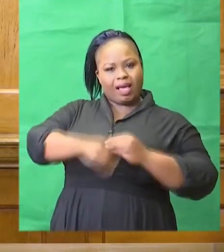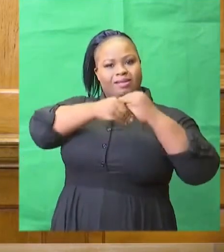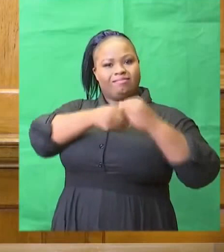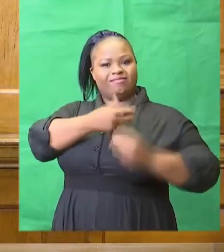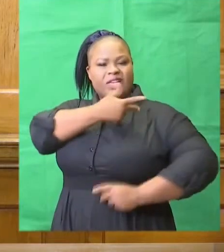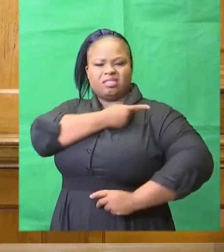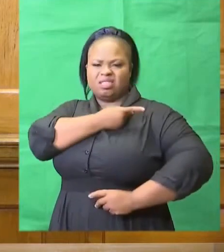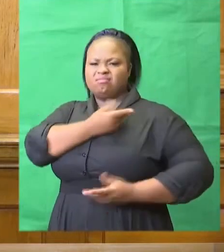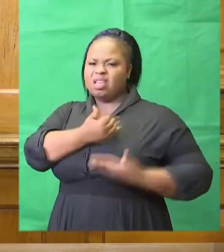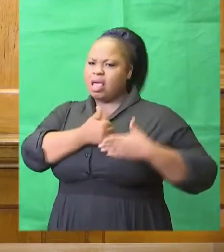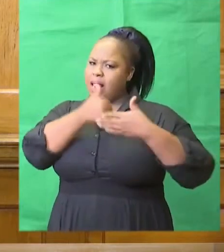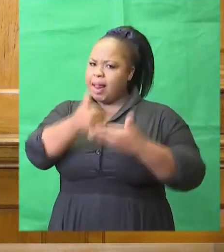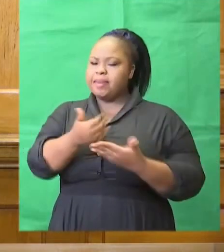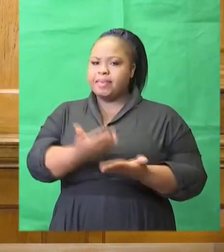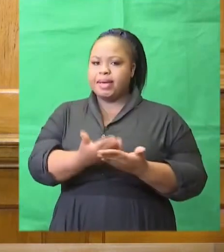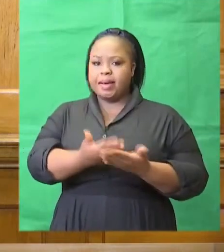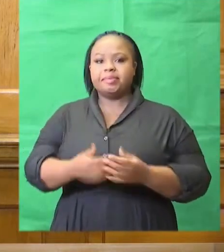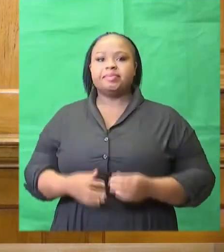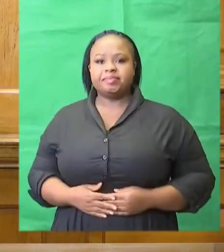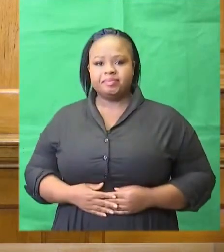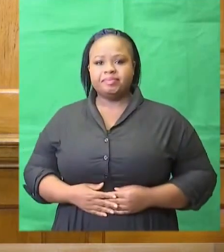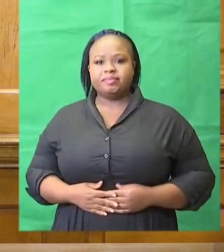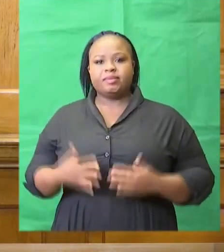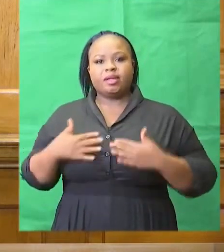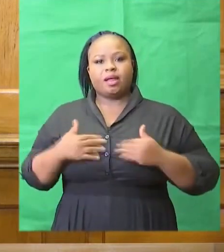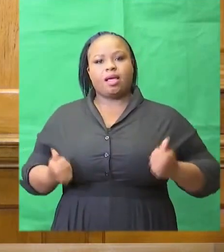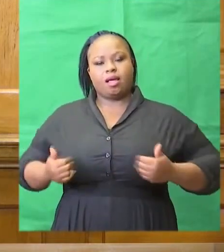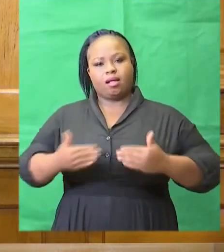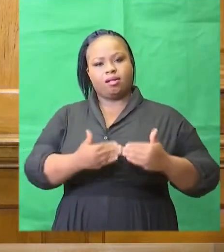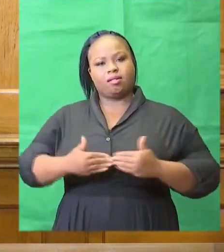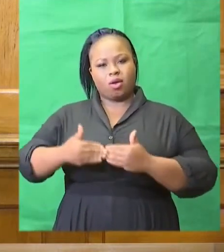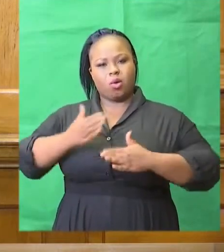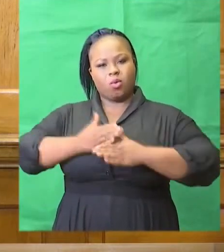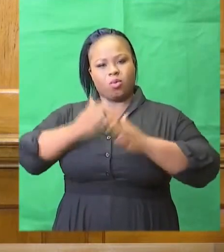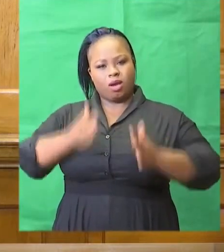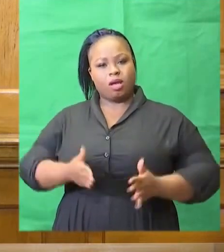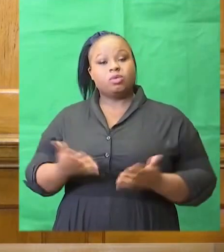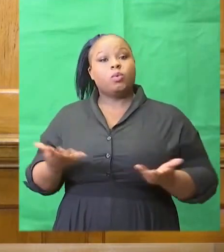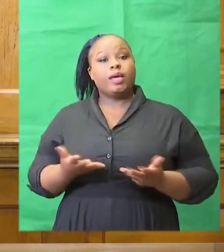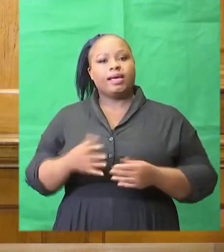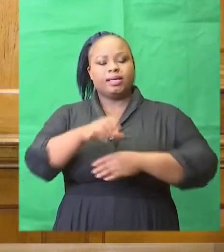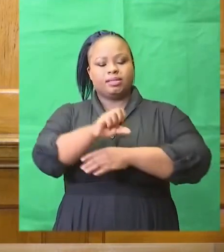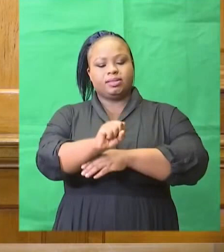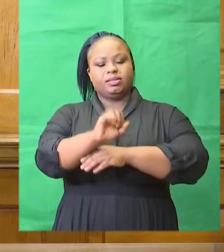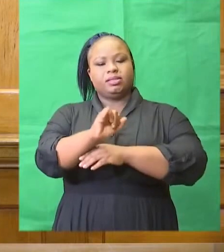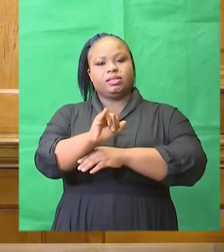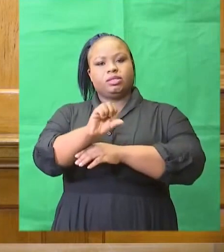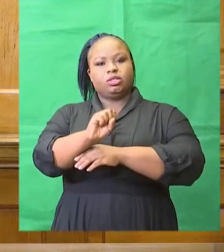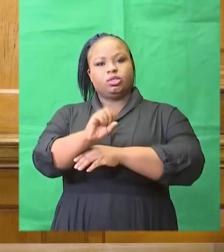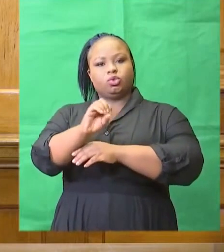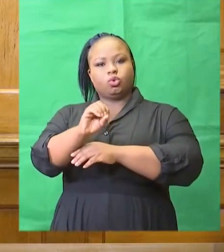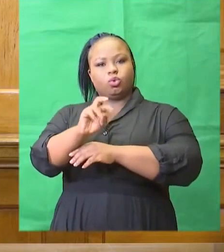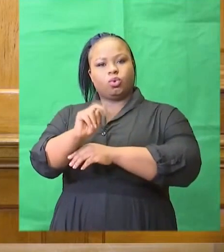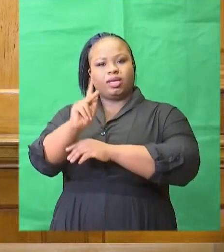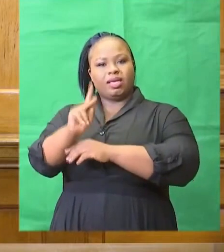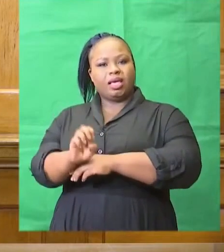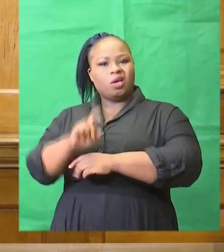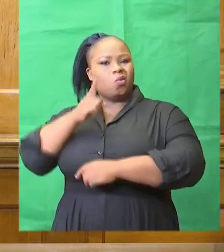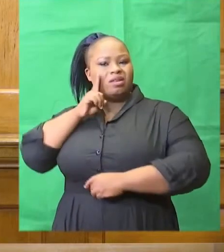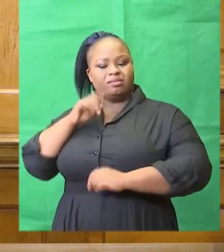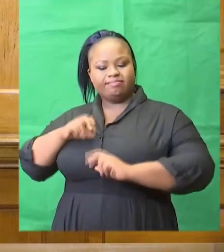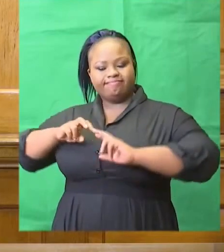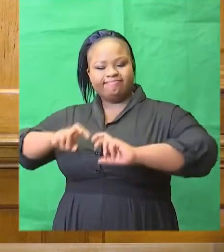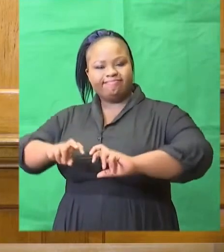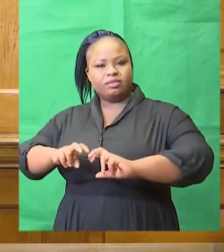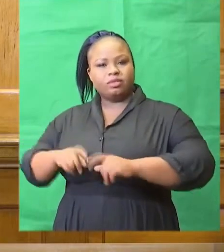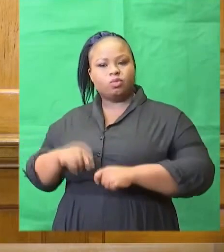beneficial. Healthcare workers in the Sisonke trial, many of whom who were vaccinated more than